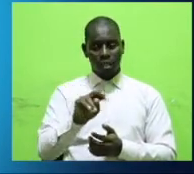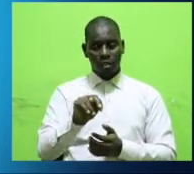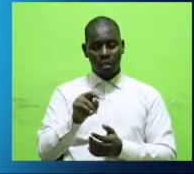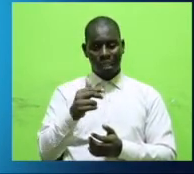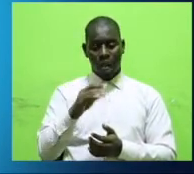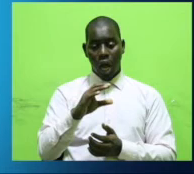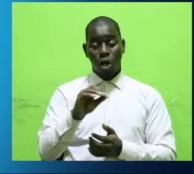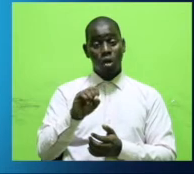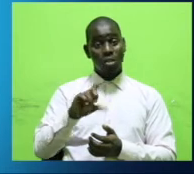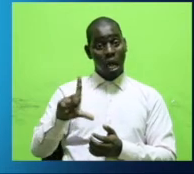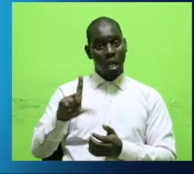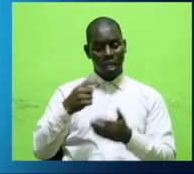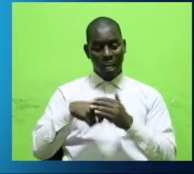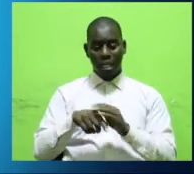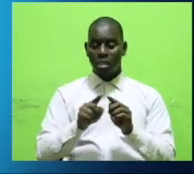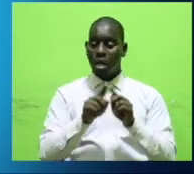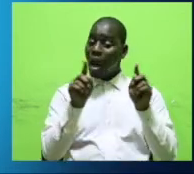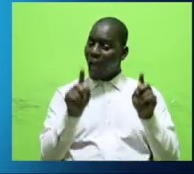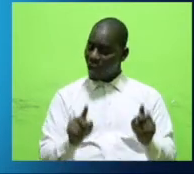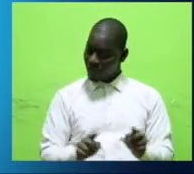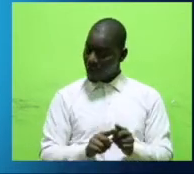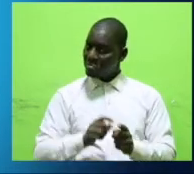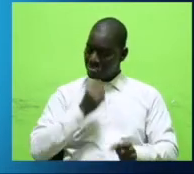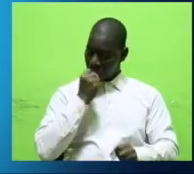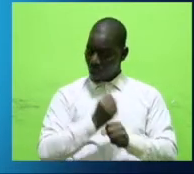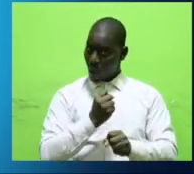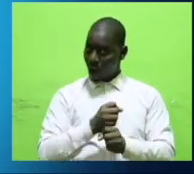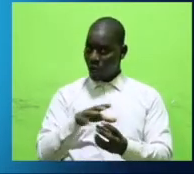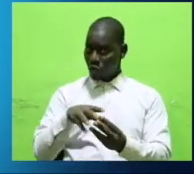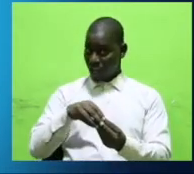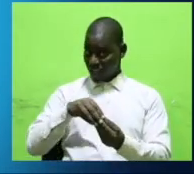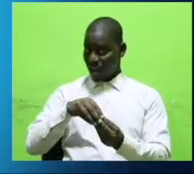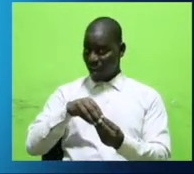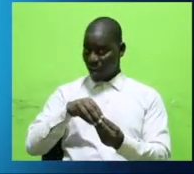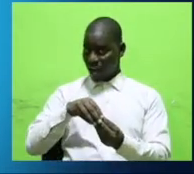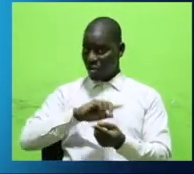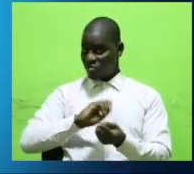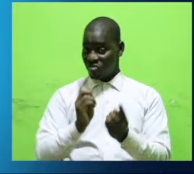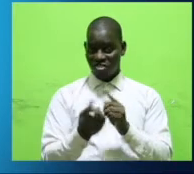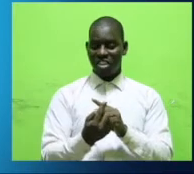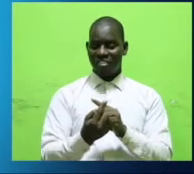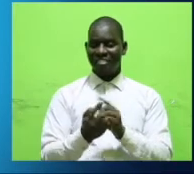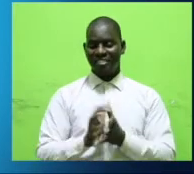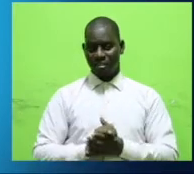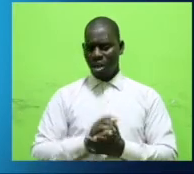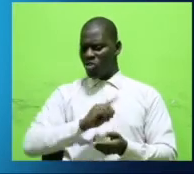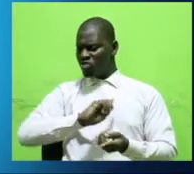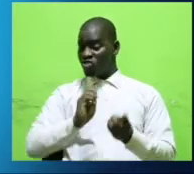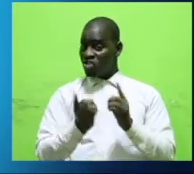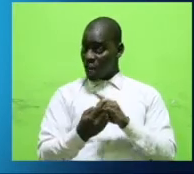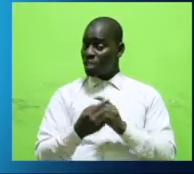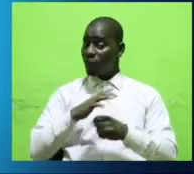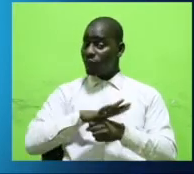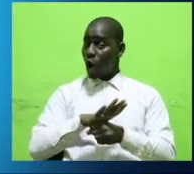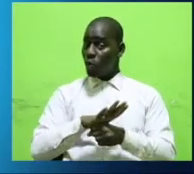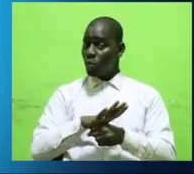intercostal muscles and the diaphragm work together to change the volume of the chest cavity. Changing